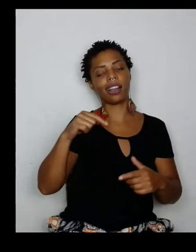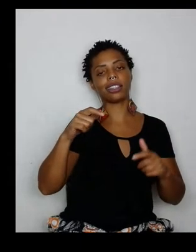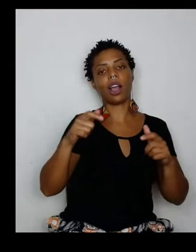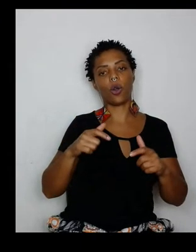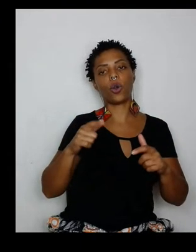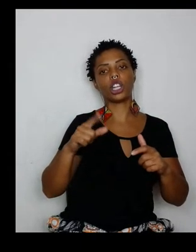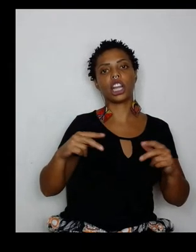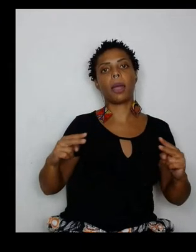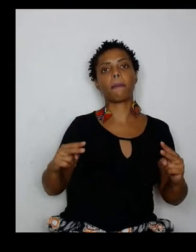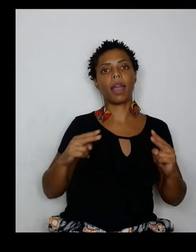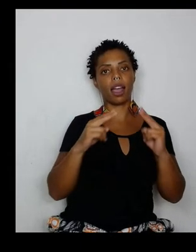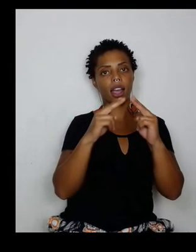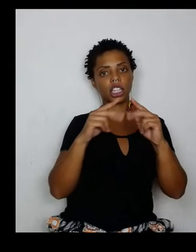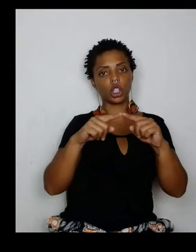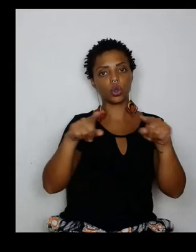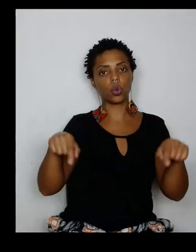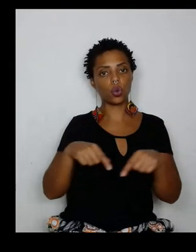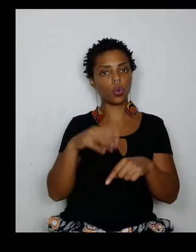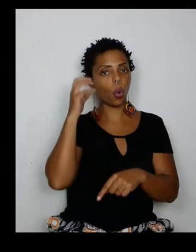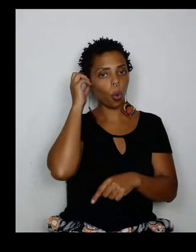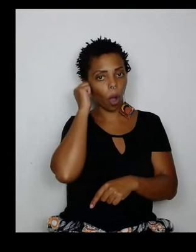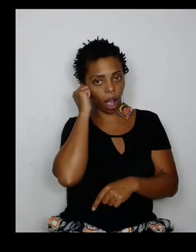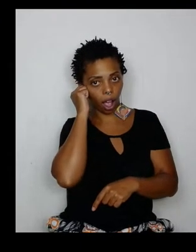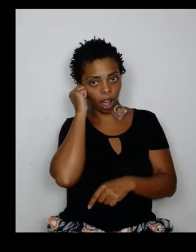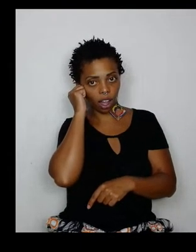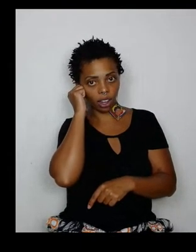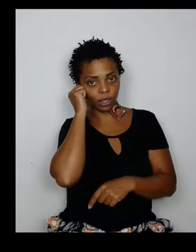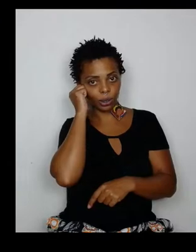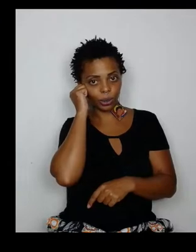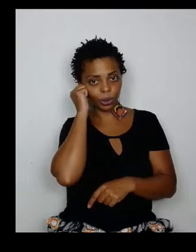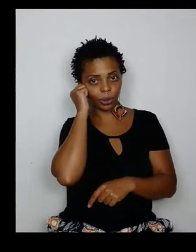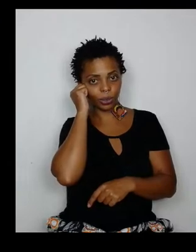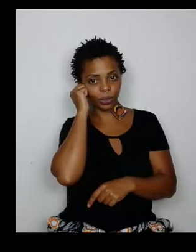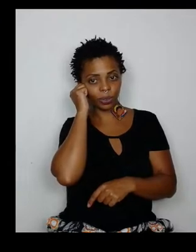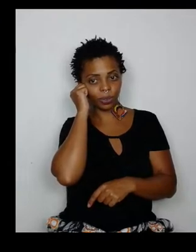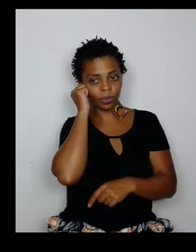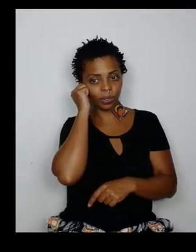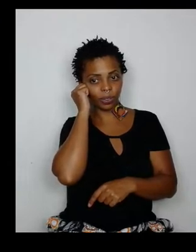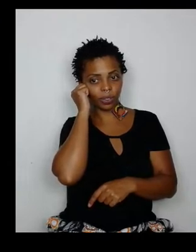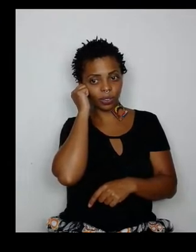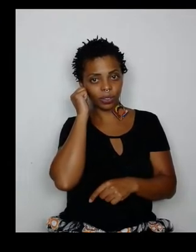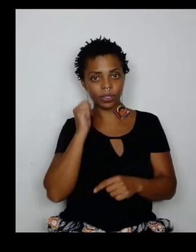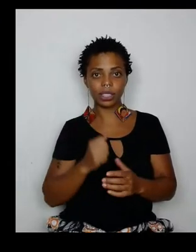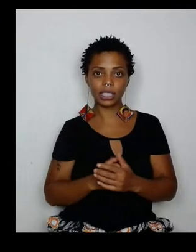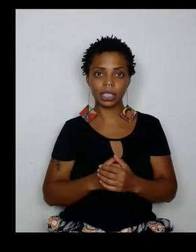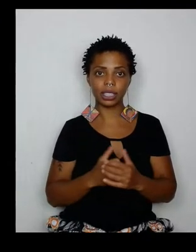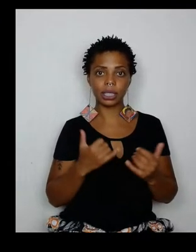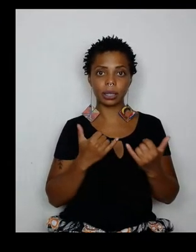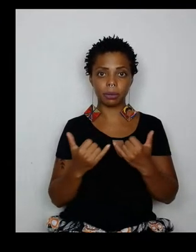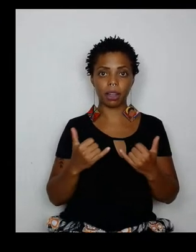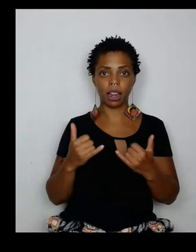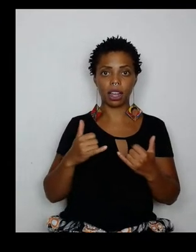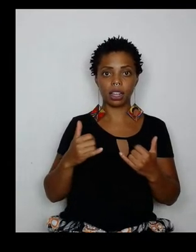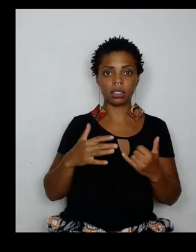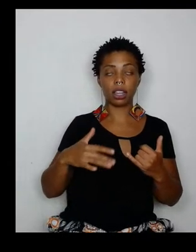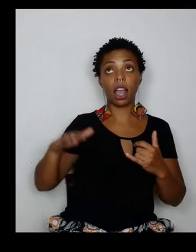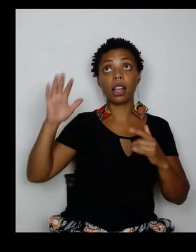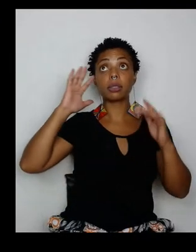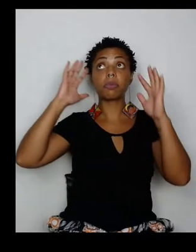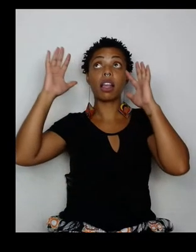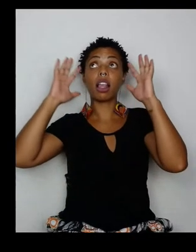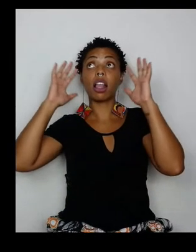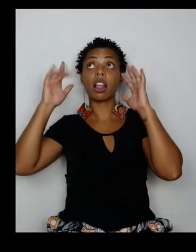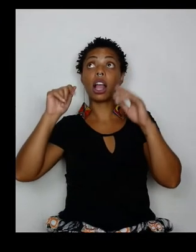situation is the emplacement of gogan's fantasies of tahiti for all his